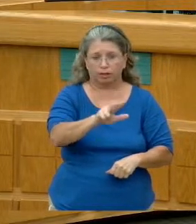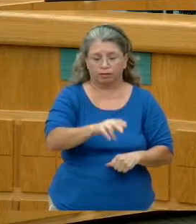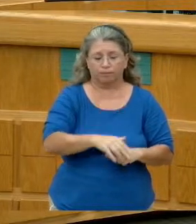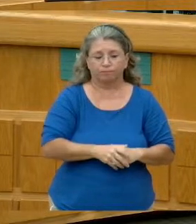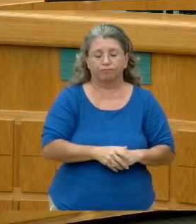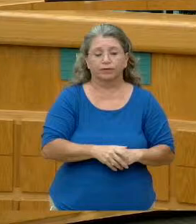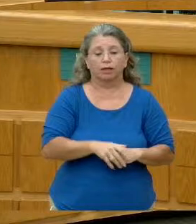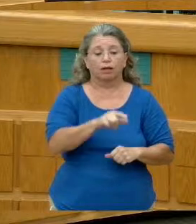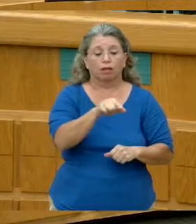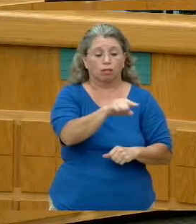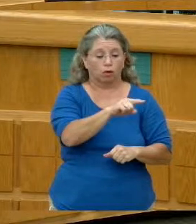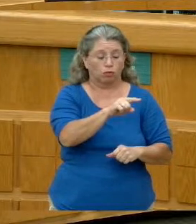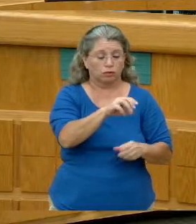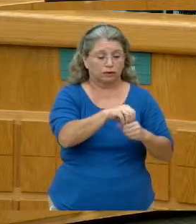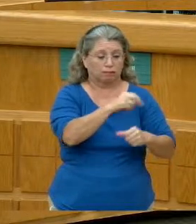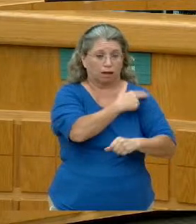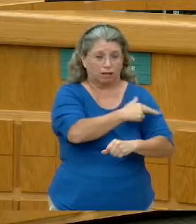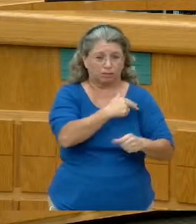those recovering in the hospital,